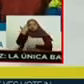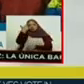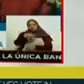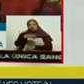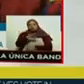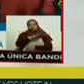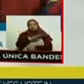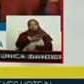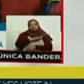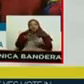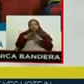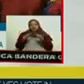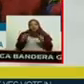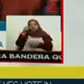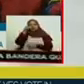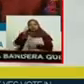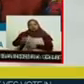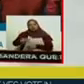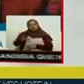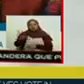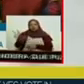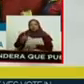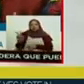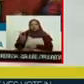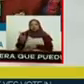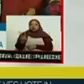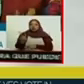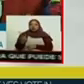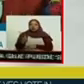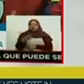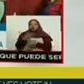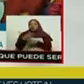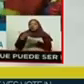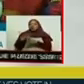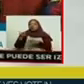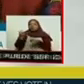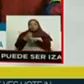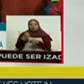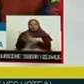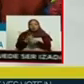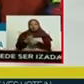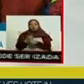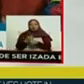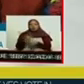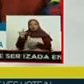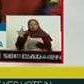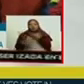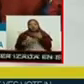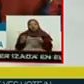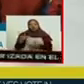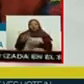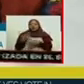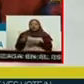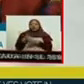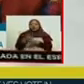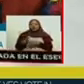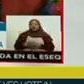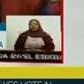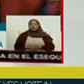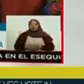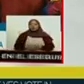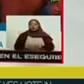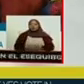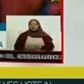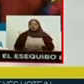their country, a super rich country that the people want to develop. And that's what this democratic vote, that's